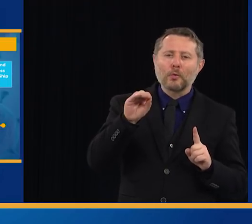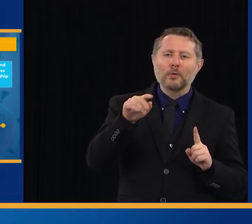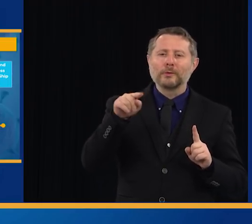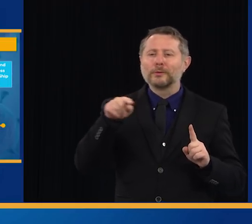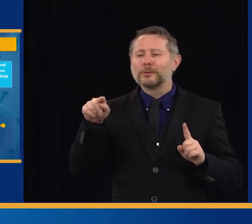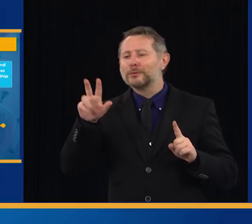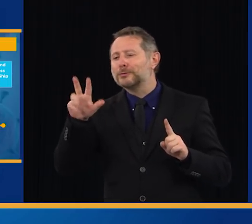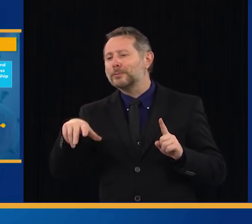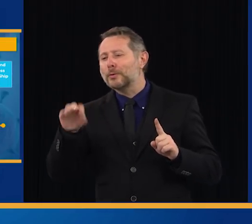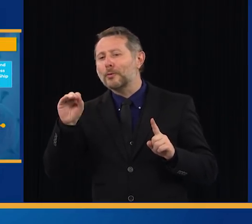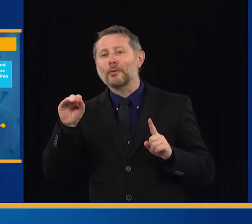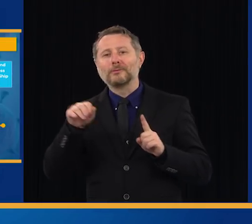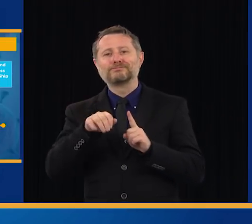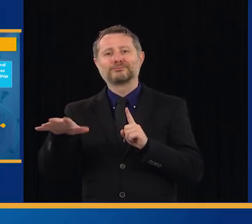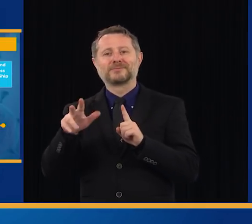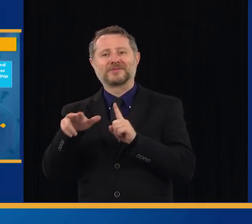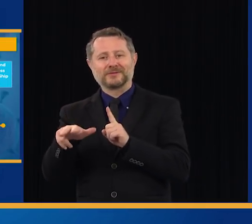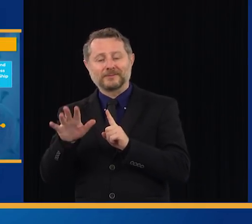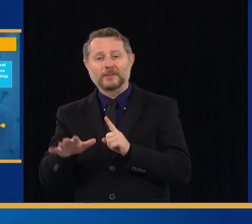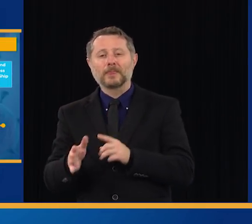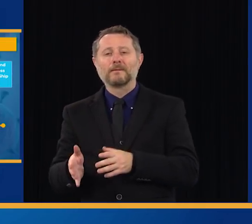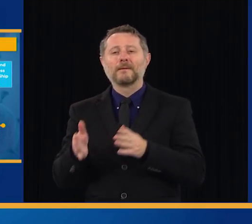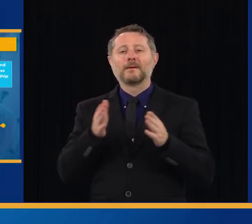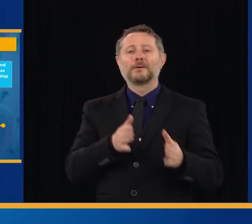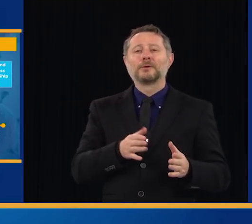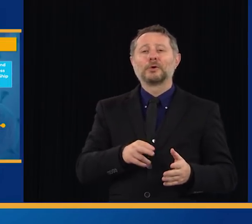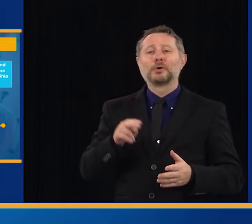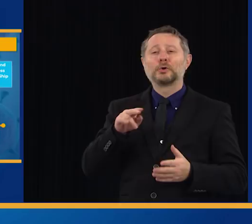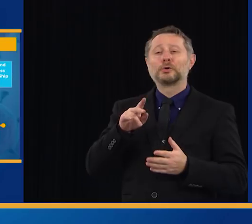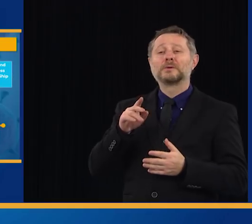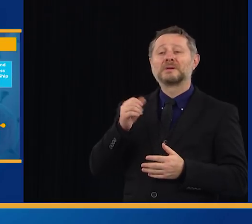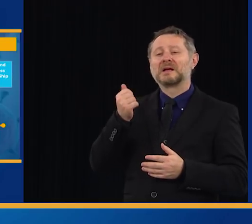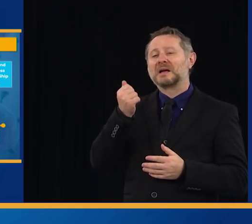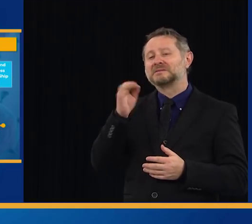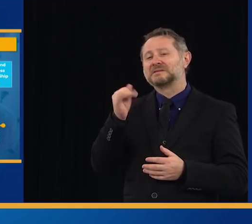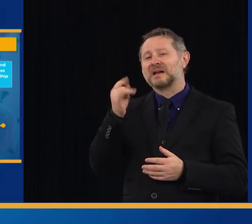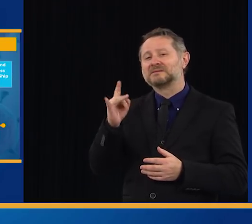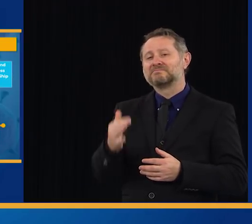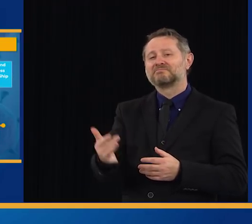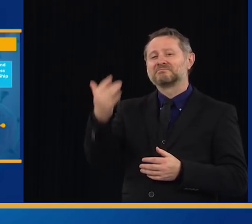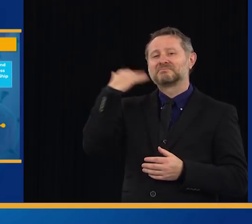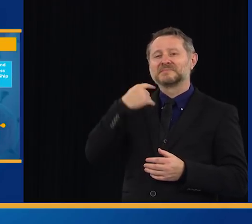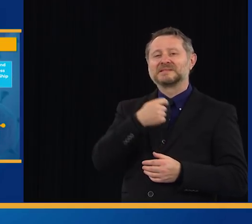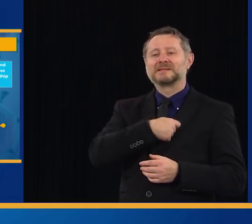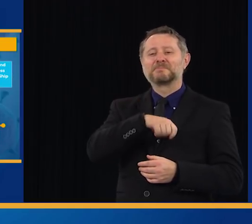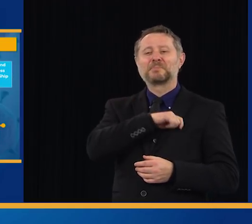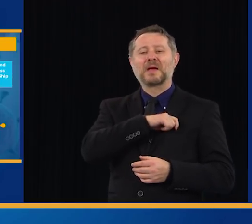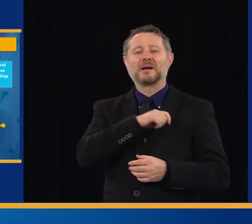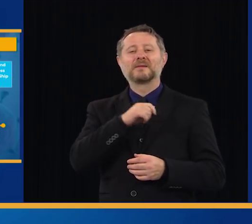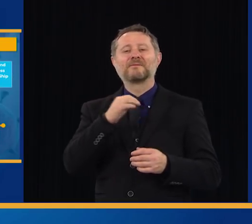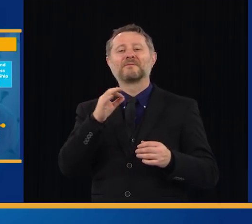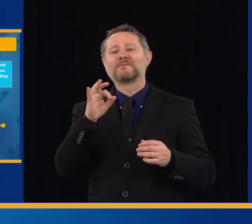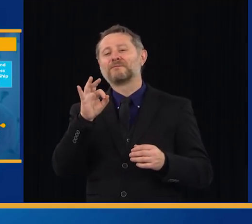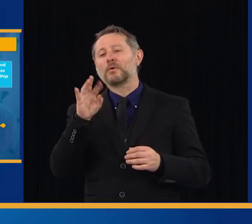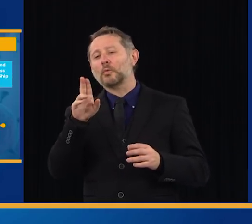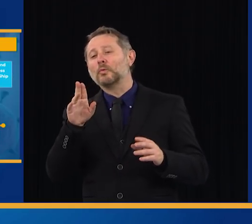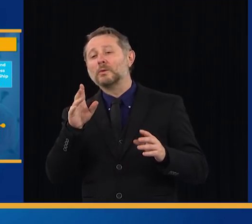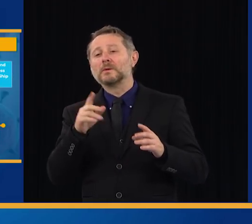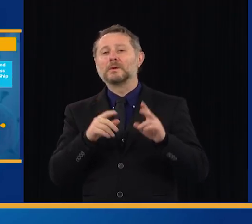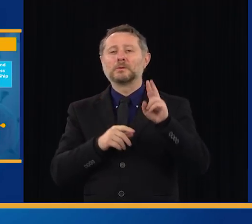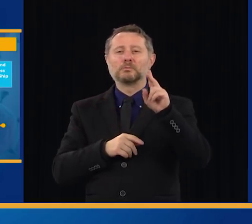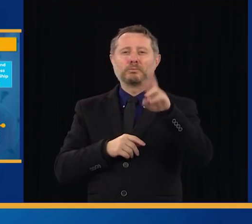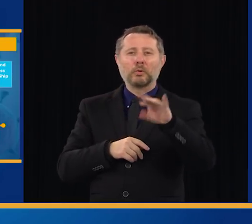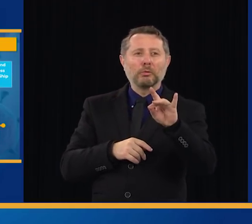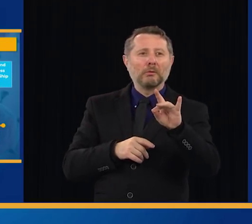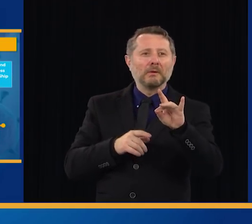2.8. On our severe projection, one person was infecting 1.4 to